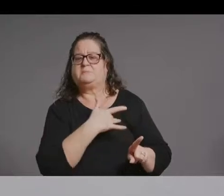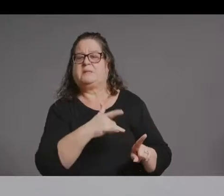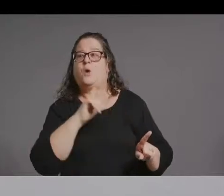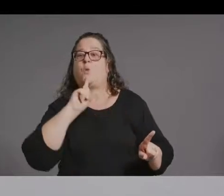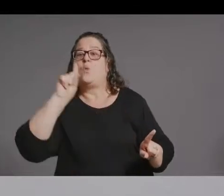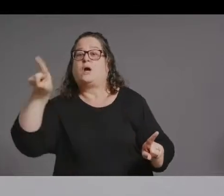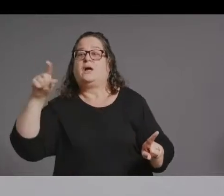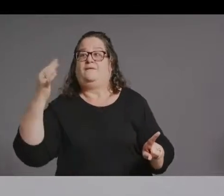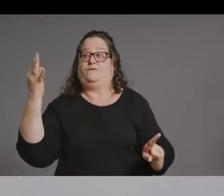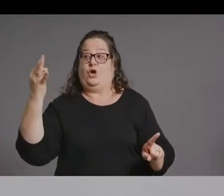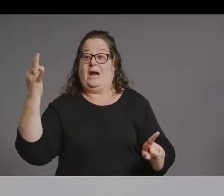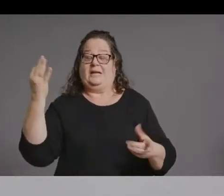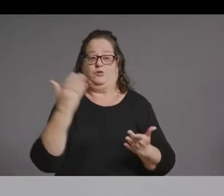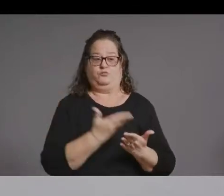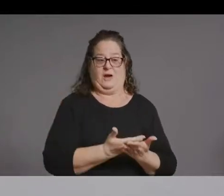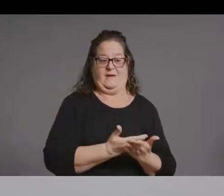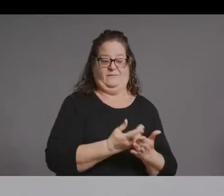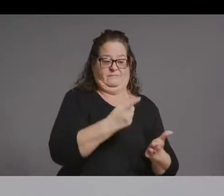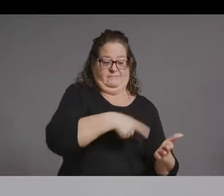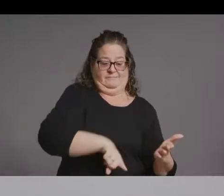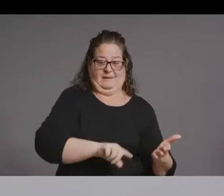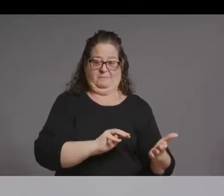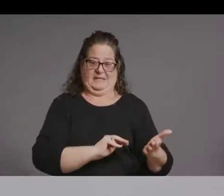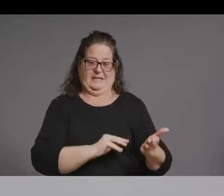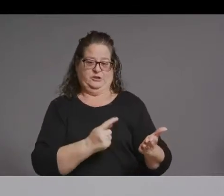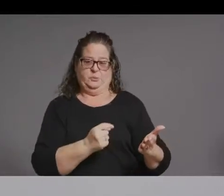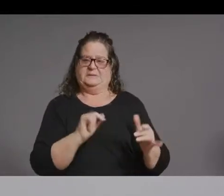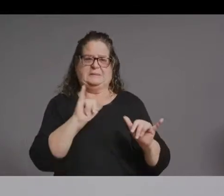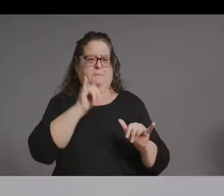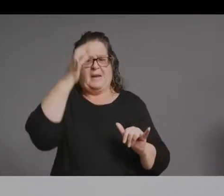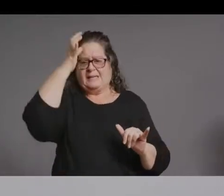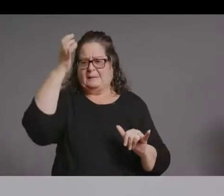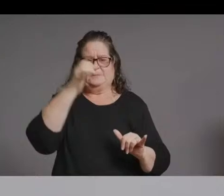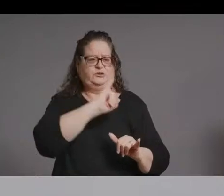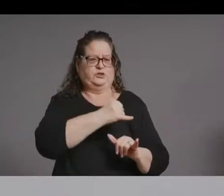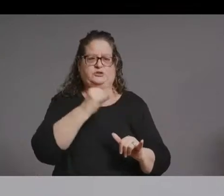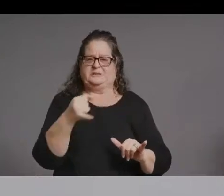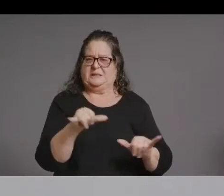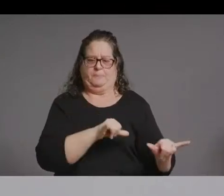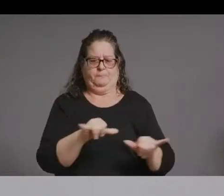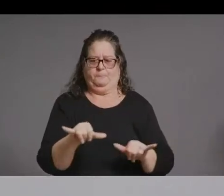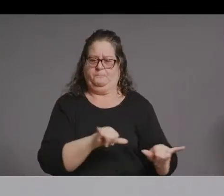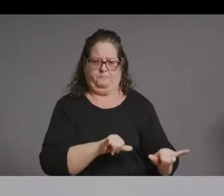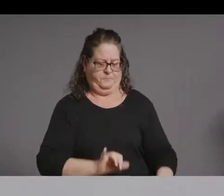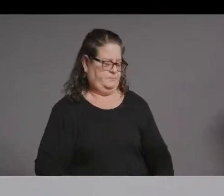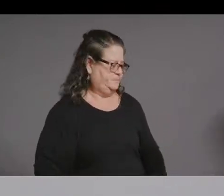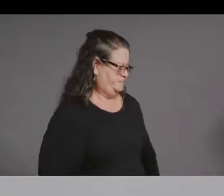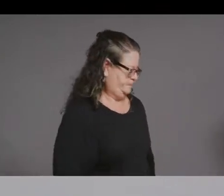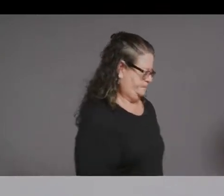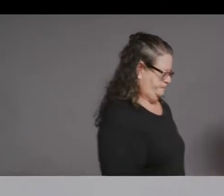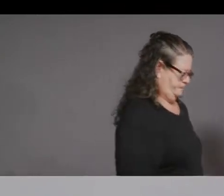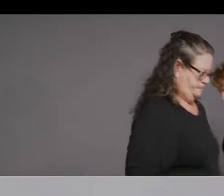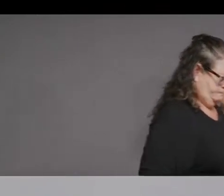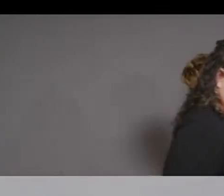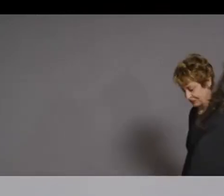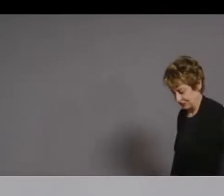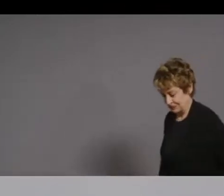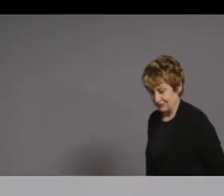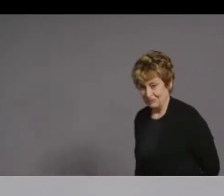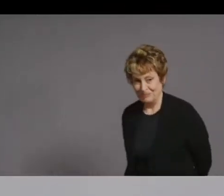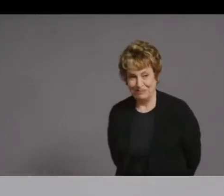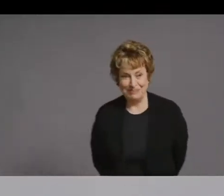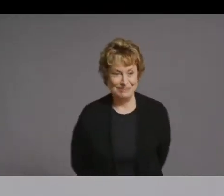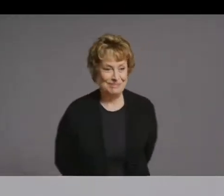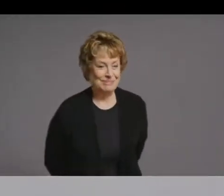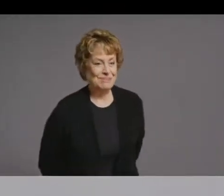schedule. Okay. Another subject, how many of the 298 confirmed breakthrough cases have been hospitalized